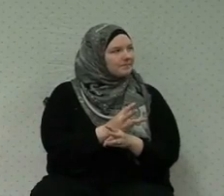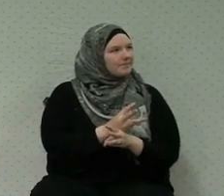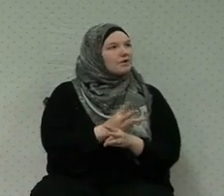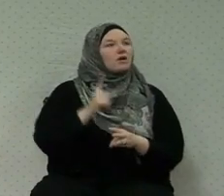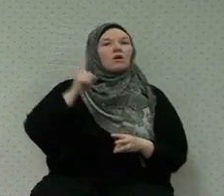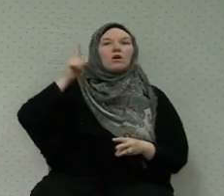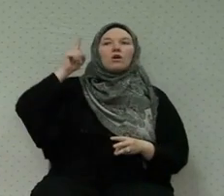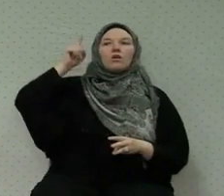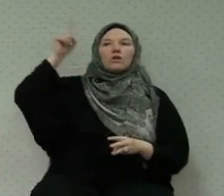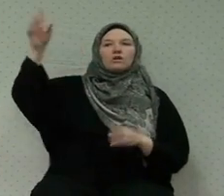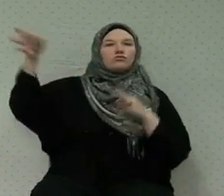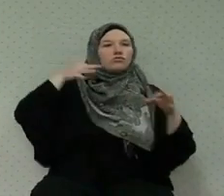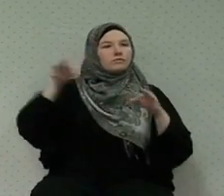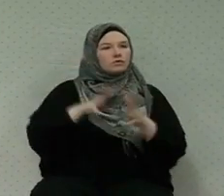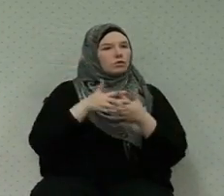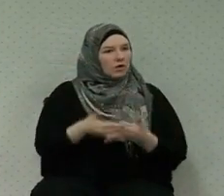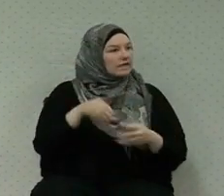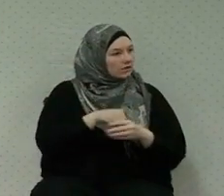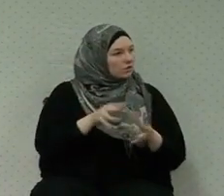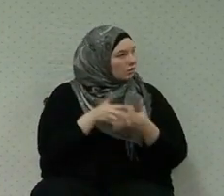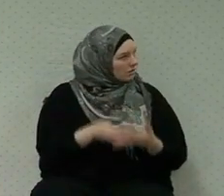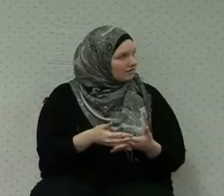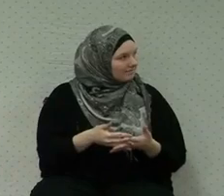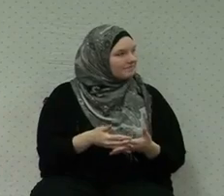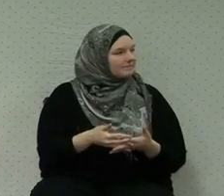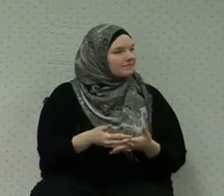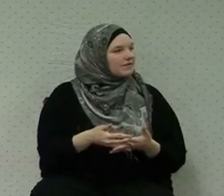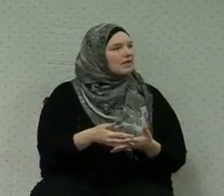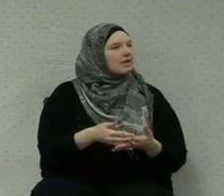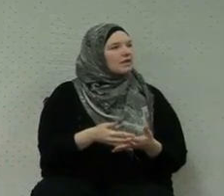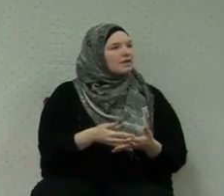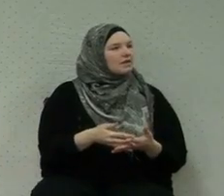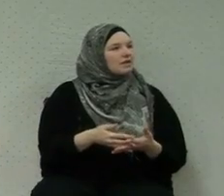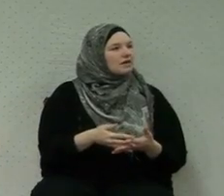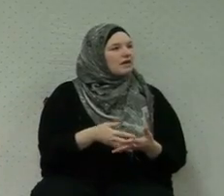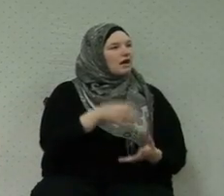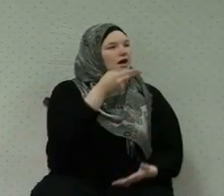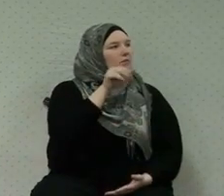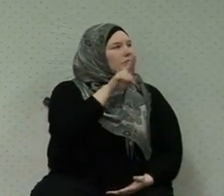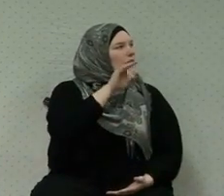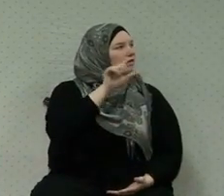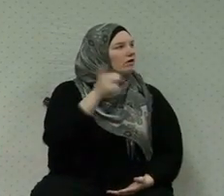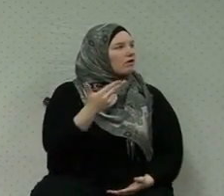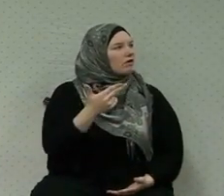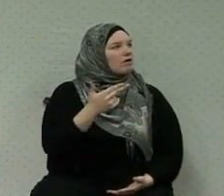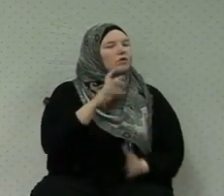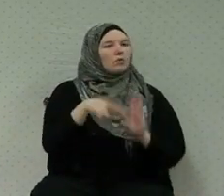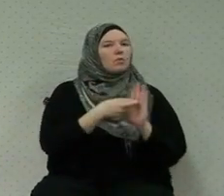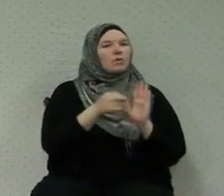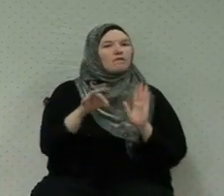Allah describes the Quran in the Quran as Hablullah, the rope of